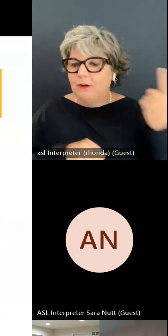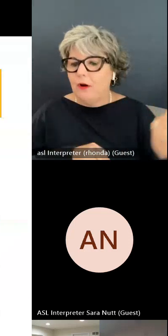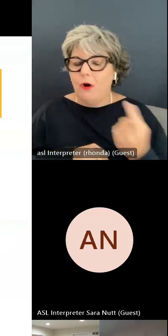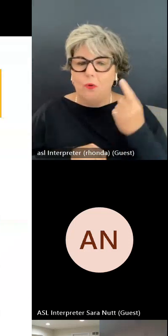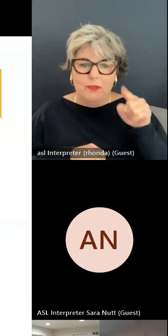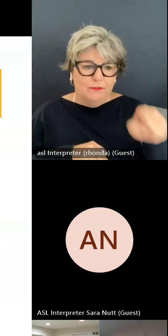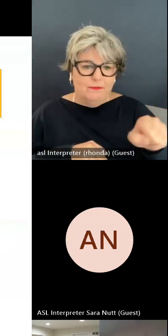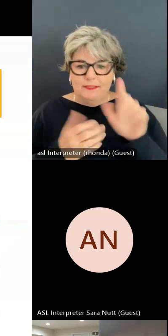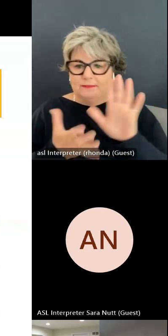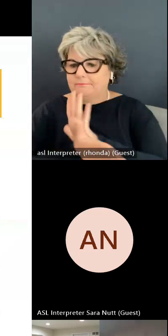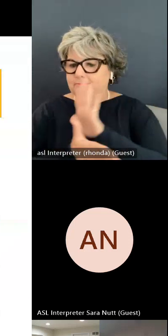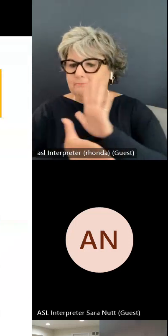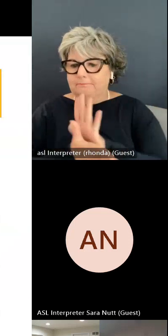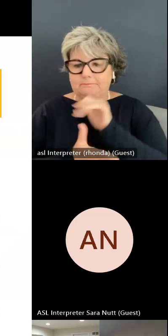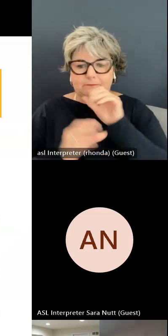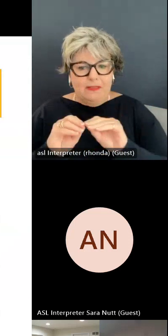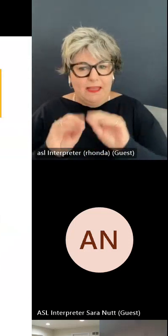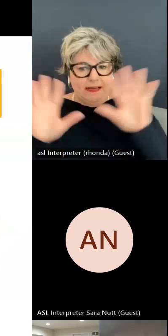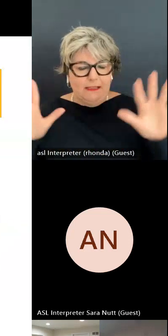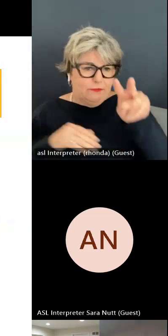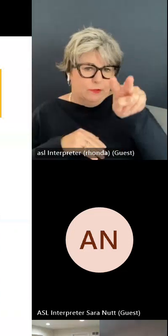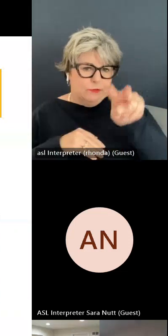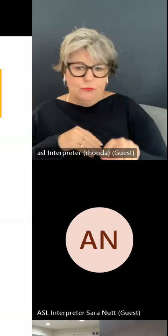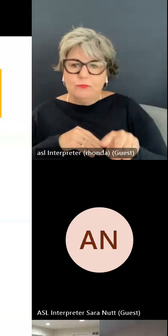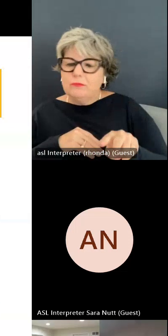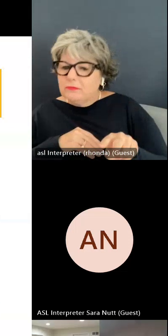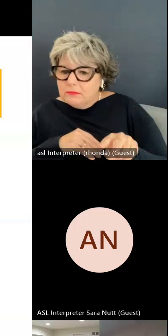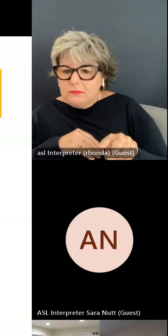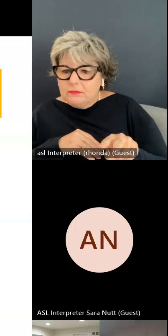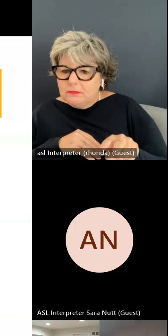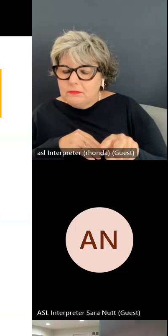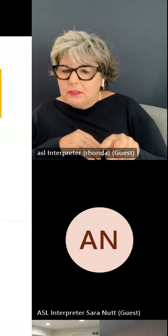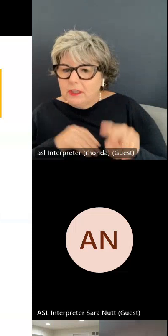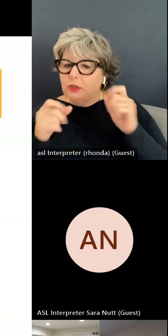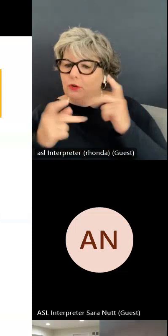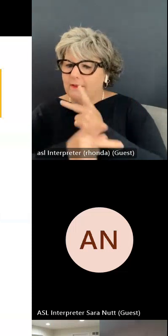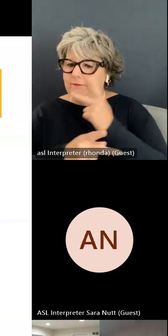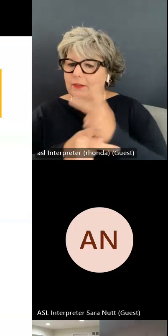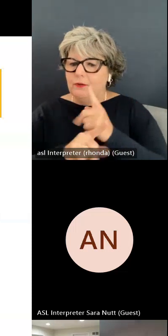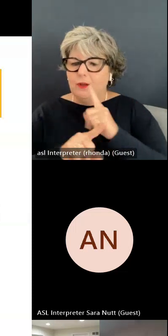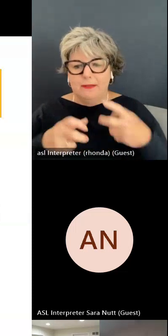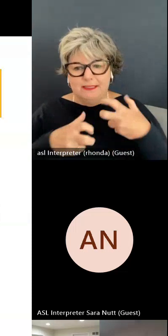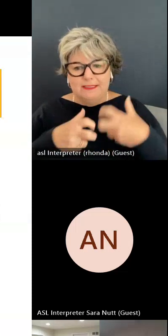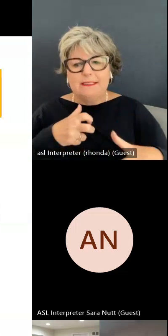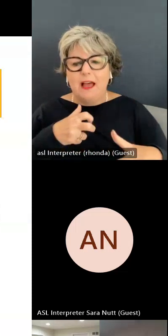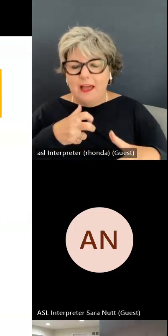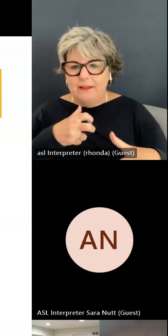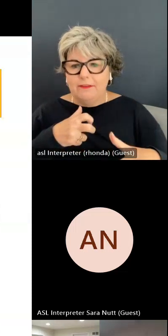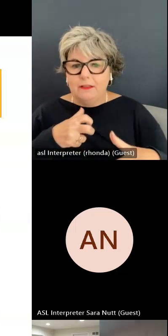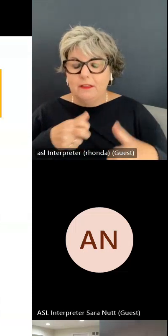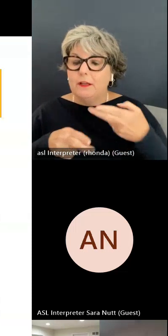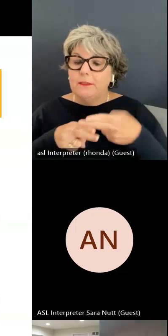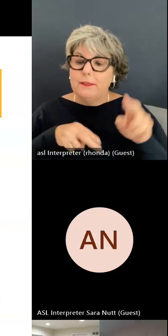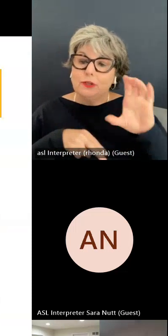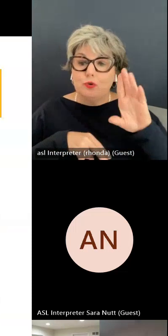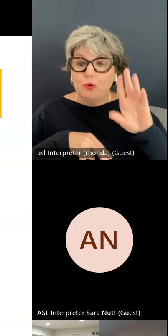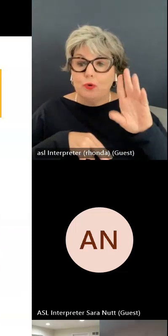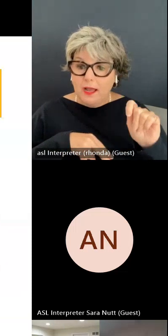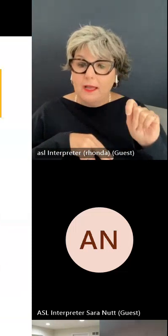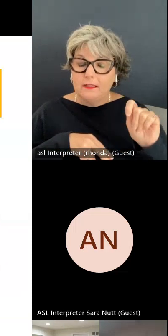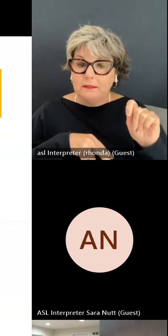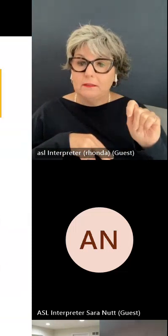this. Just reading this, you can figure it out, but it's hard. The shortcut, the correct way to do